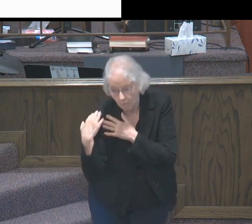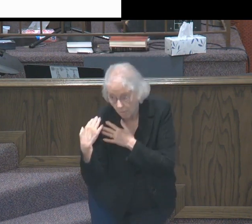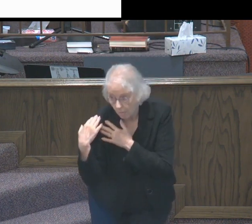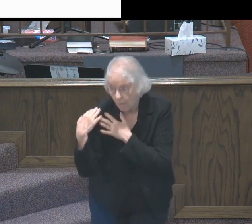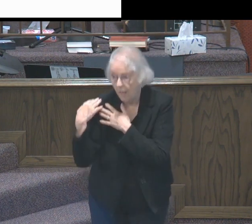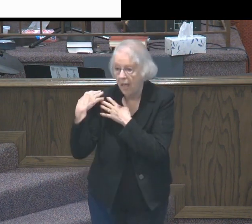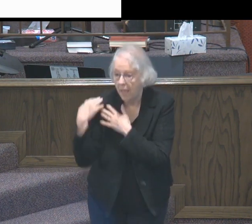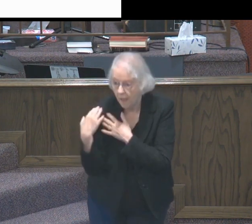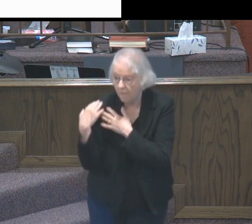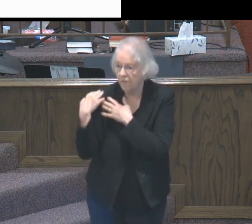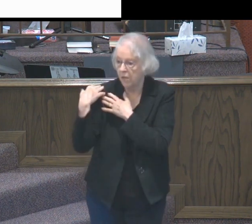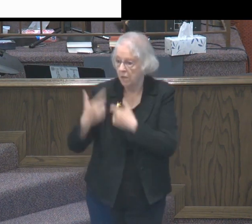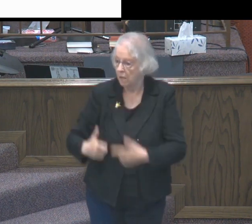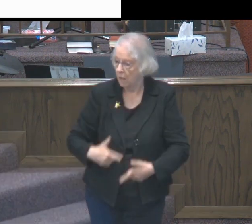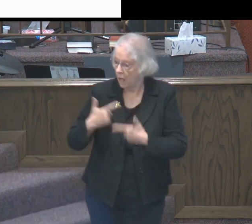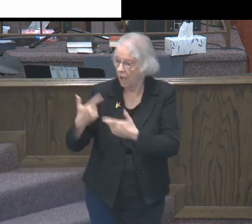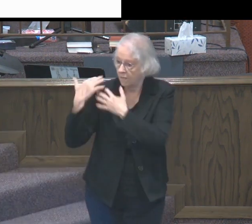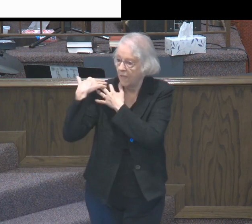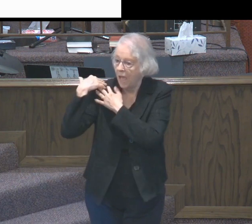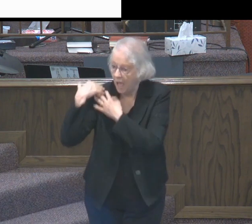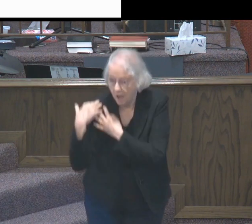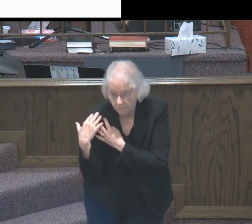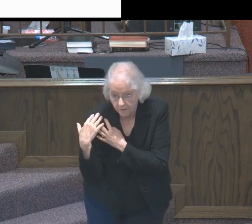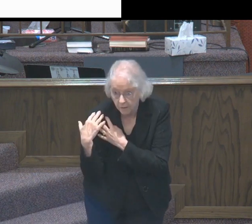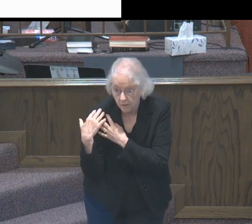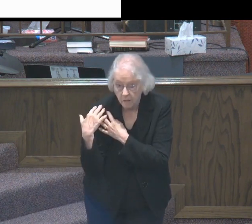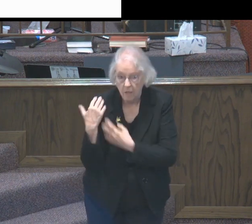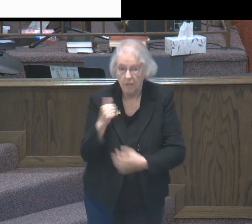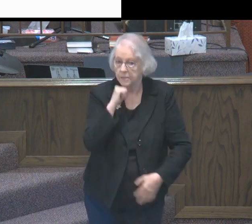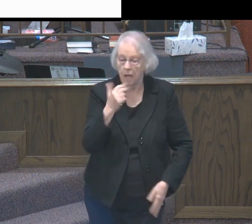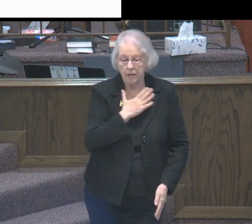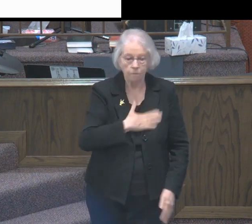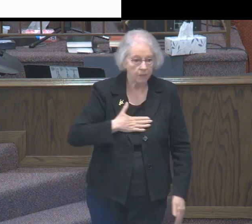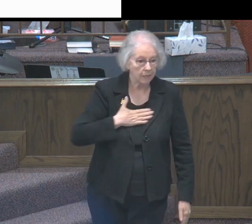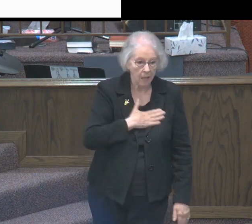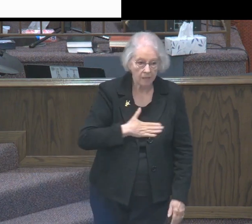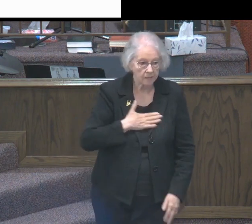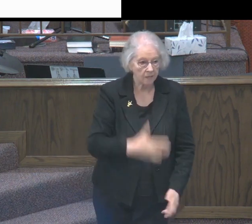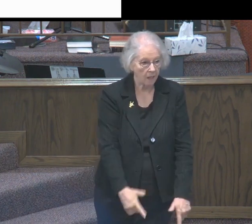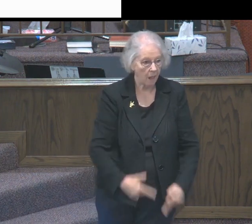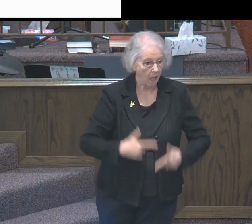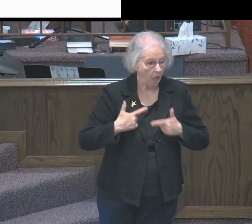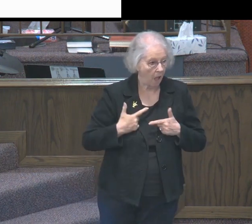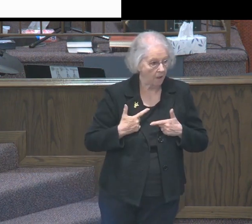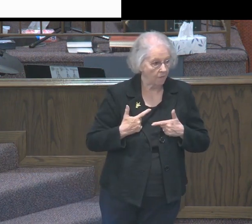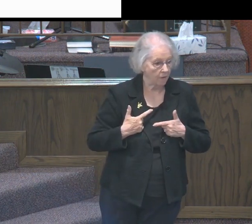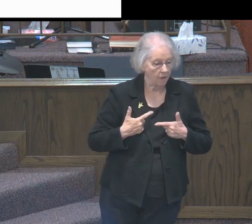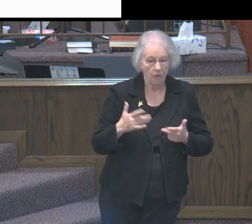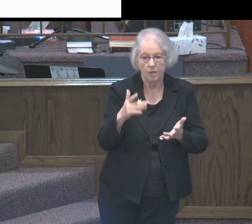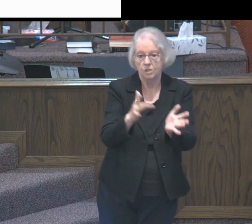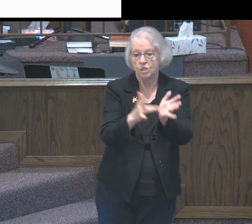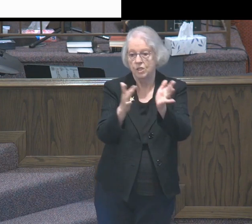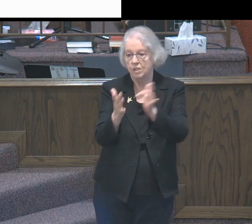You see, your interpretation of it makes God's law of no effect. That's what Jesus